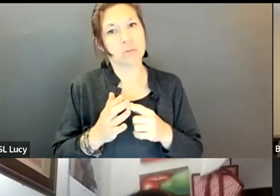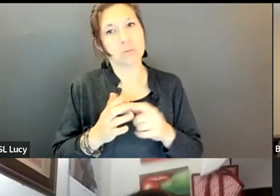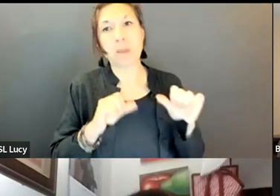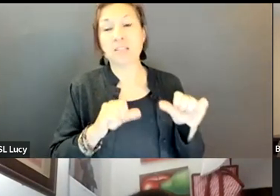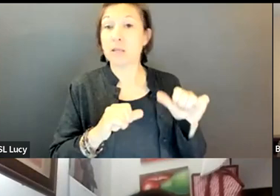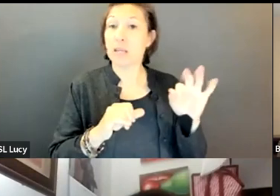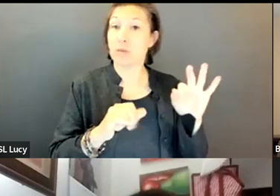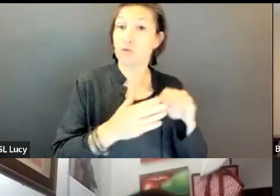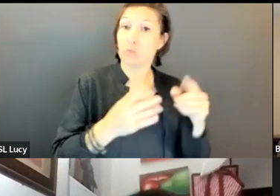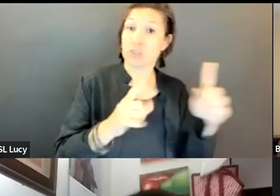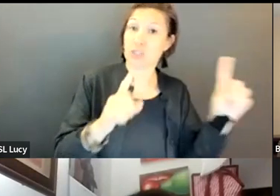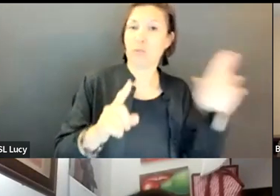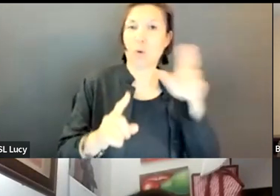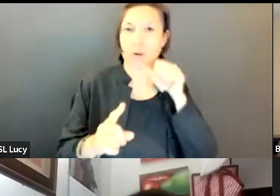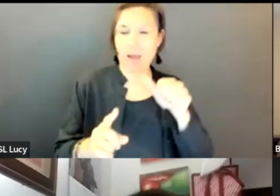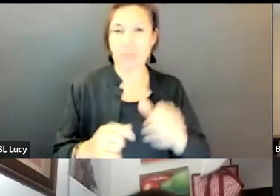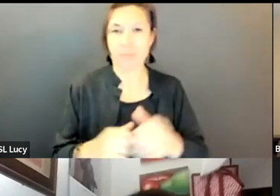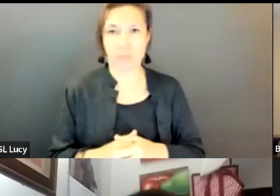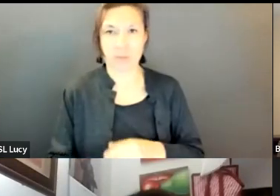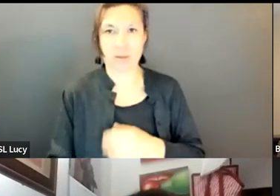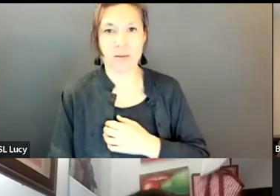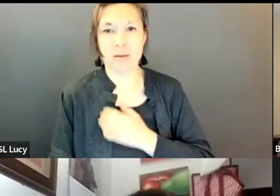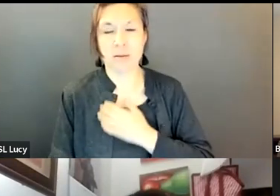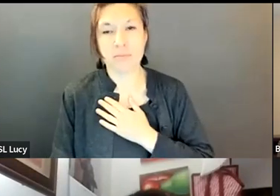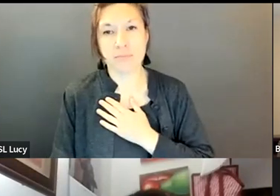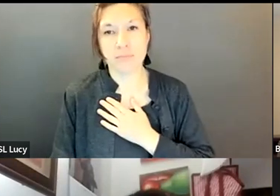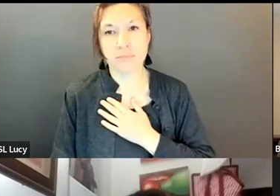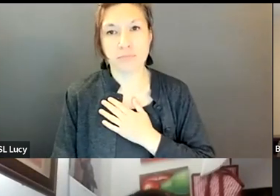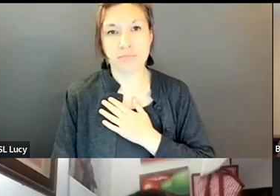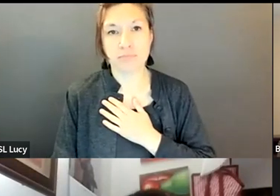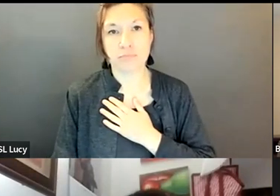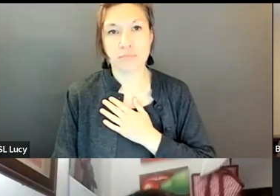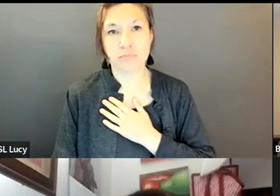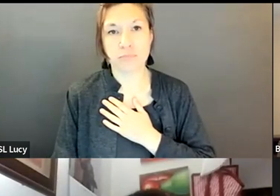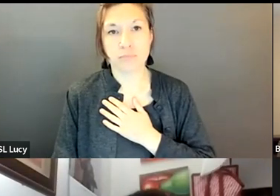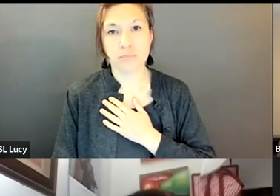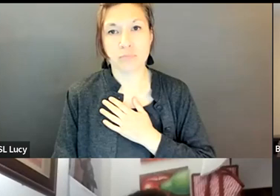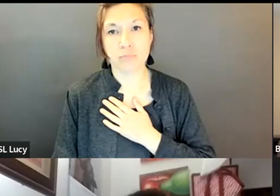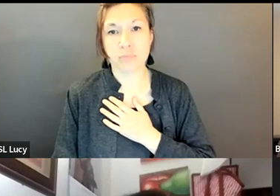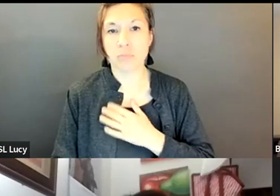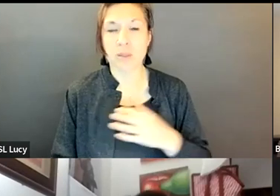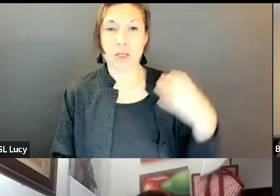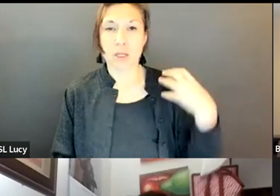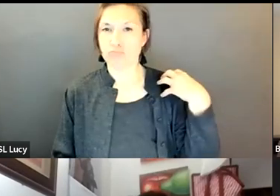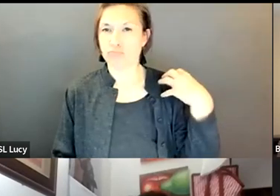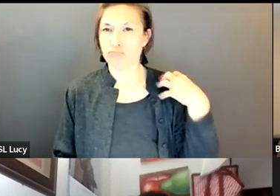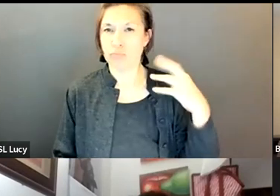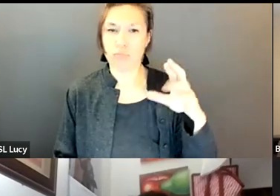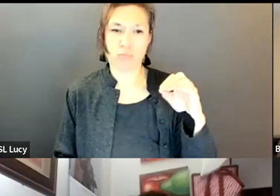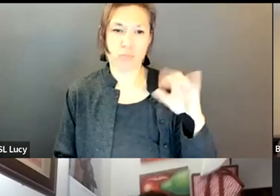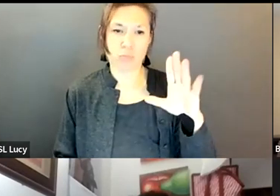thank you I know we've a lot of questions have been about the oldest old and wondering when you were talking about the statistics that